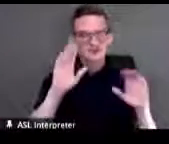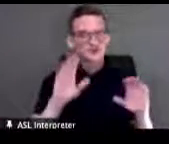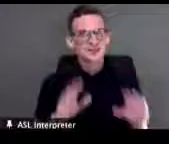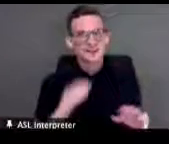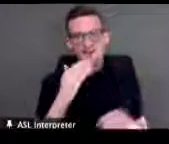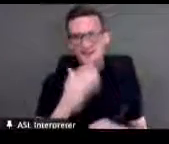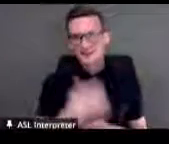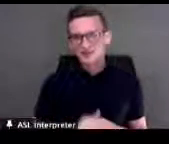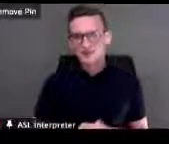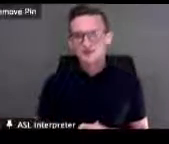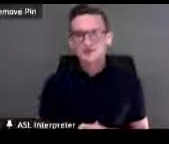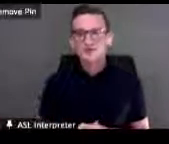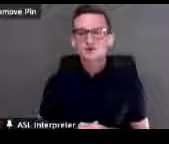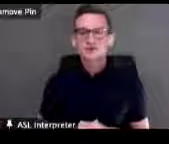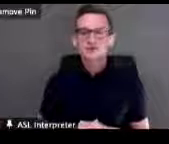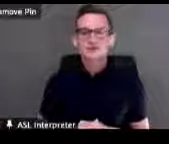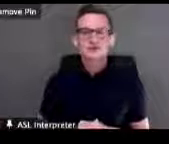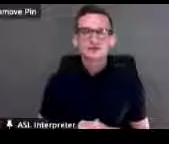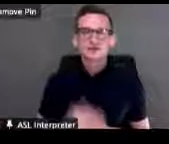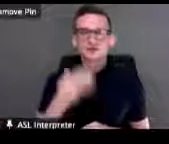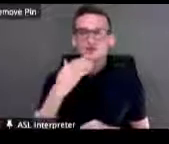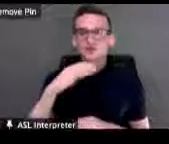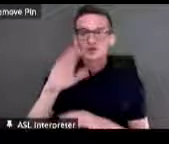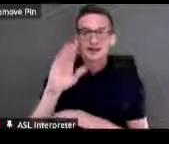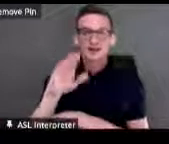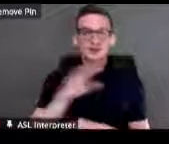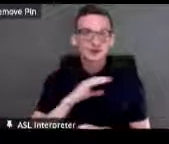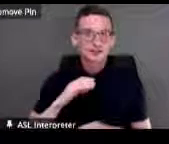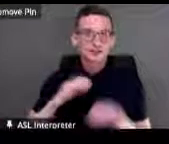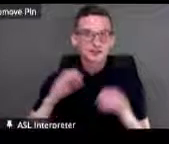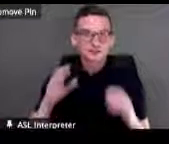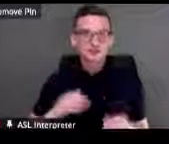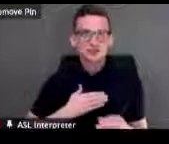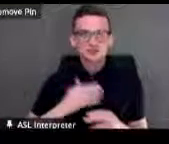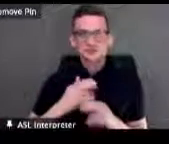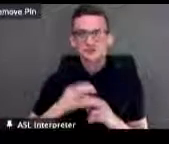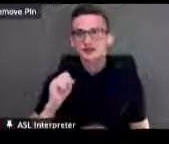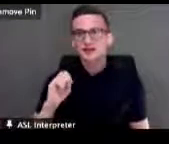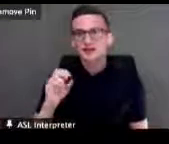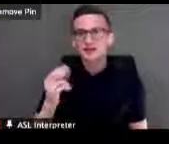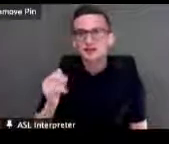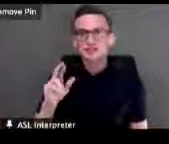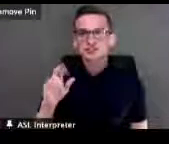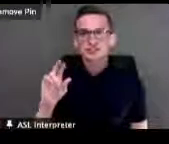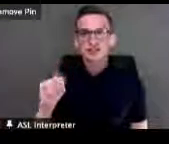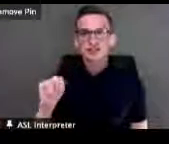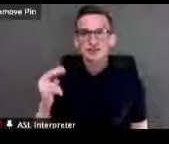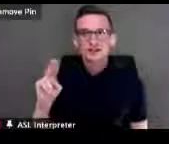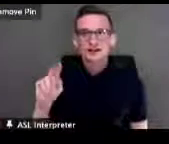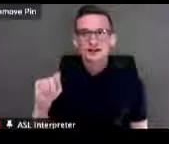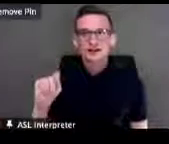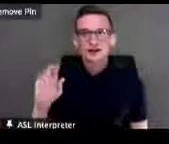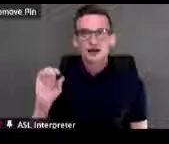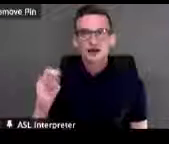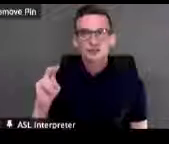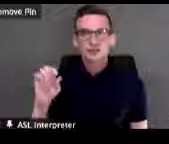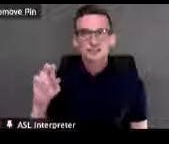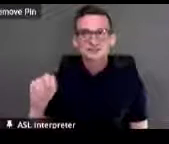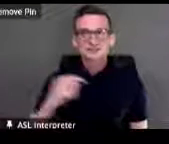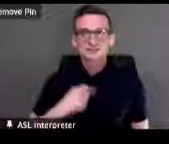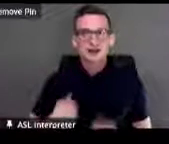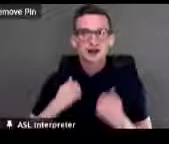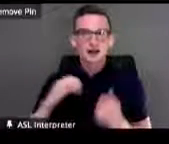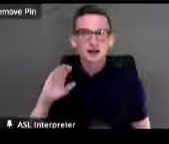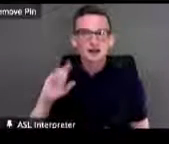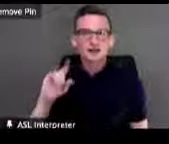you. Good afternoon, commissioners. My name is Sharon Hutchinson. I live in Clovis, which is in Fresno